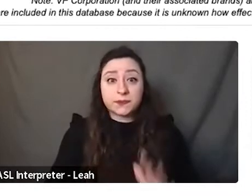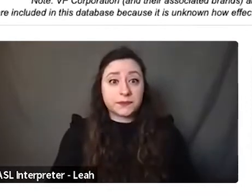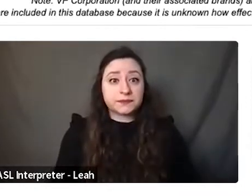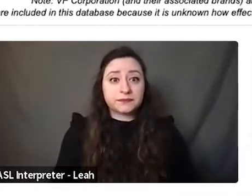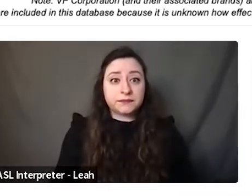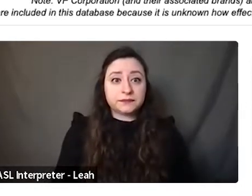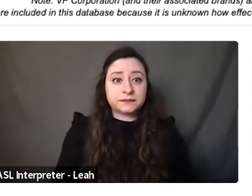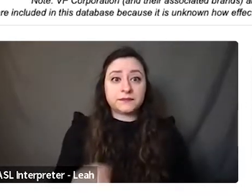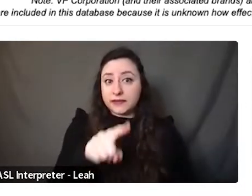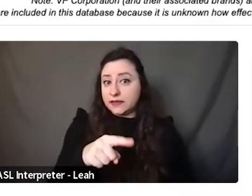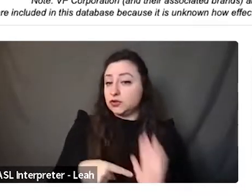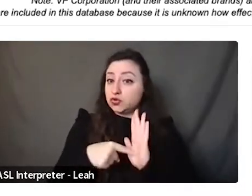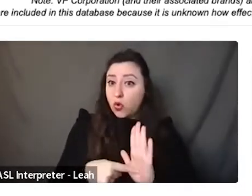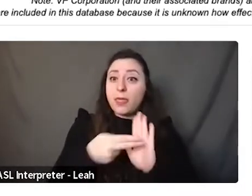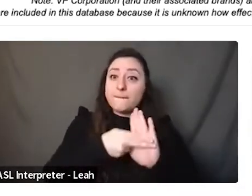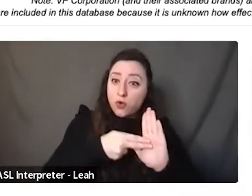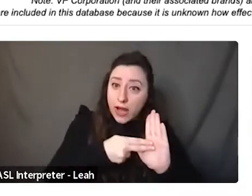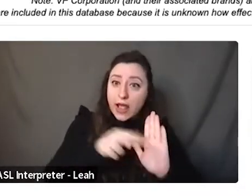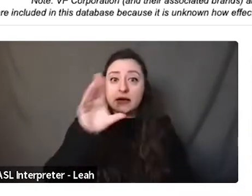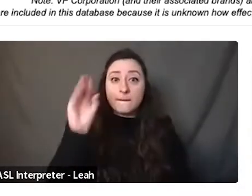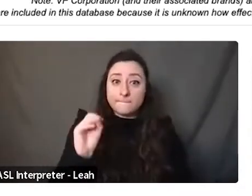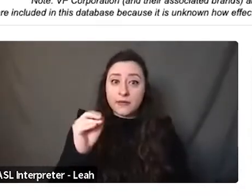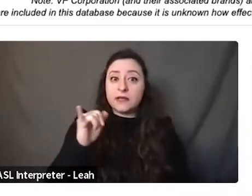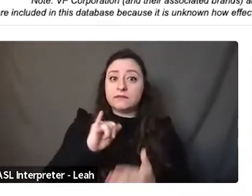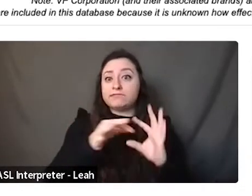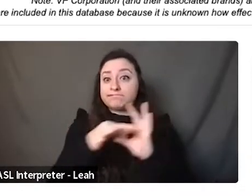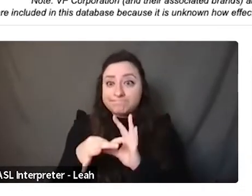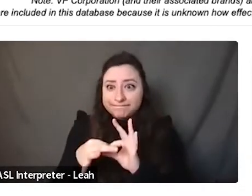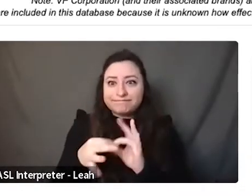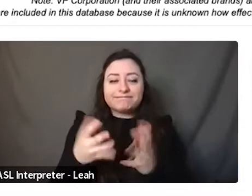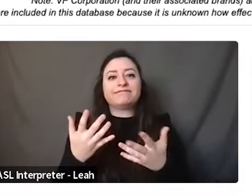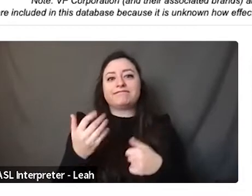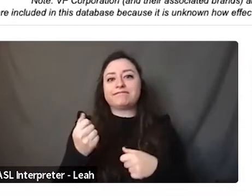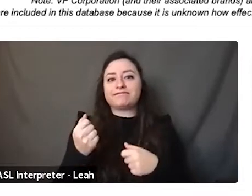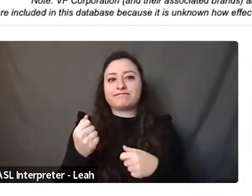So this illustrates the brands, and some of them are grouped by parent company.